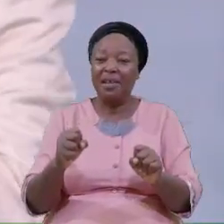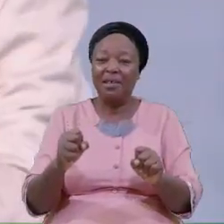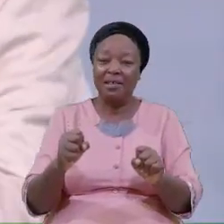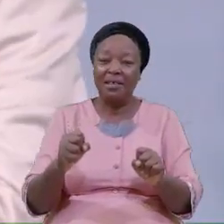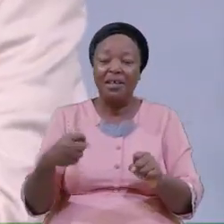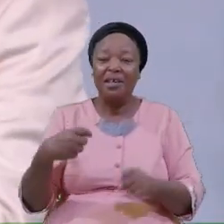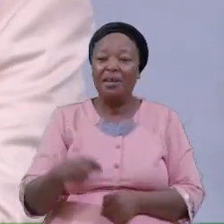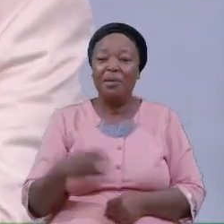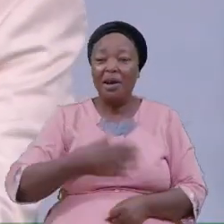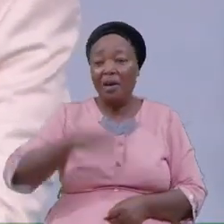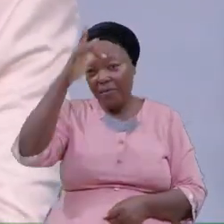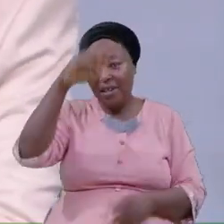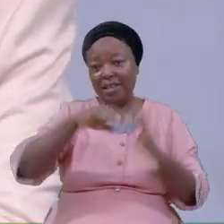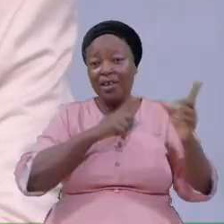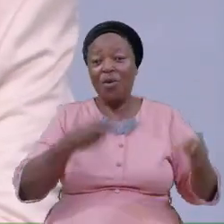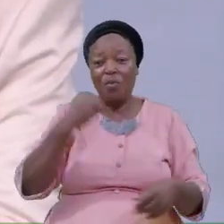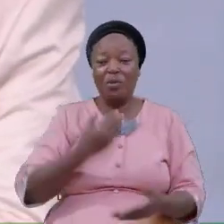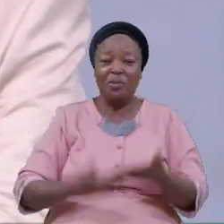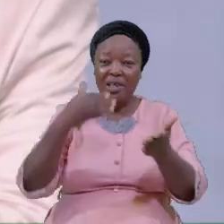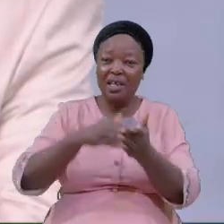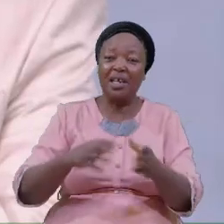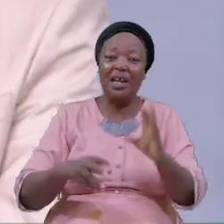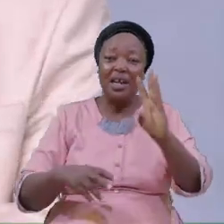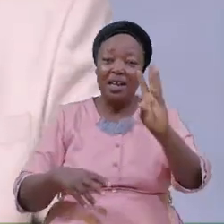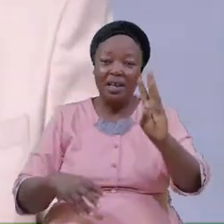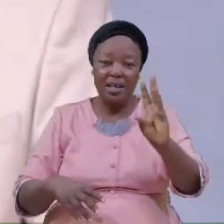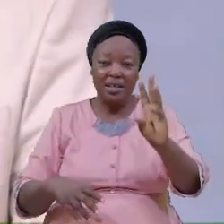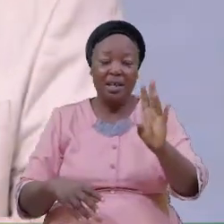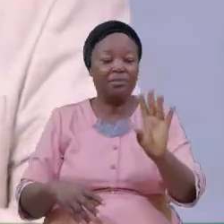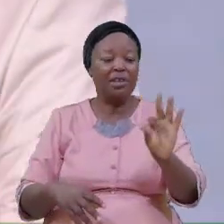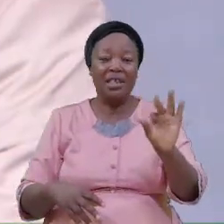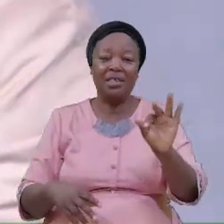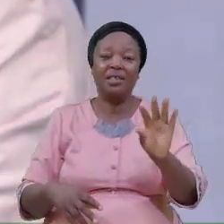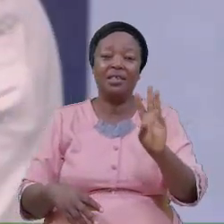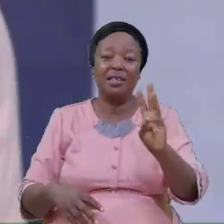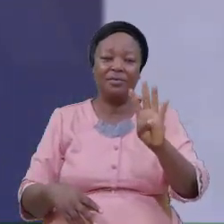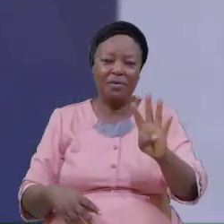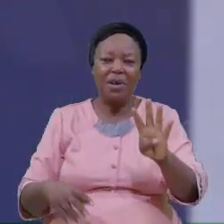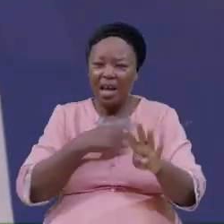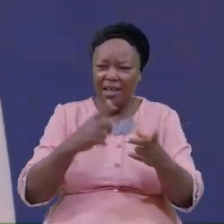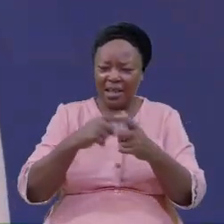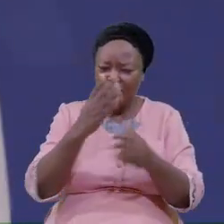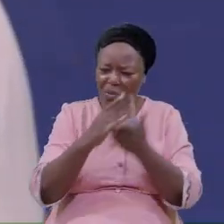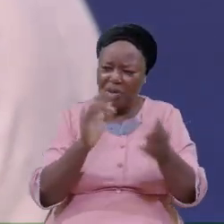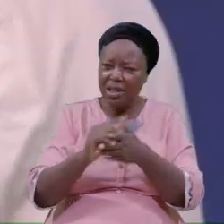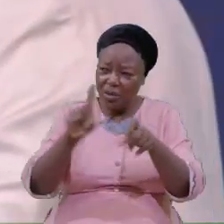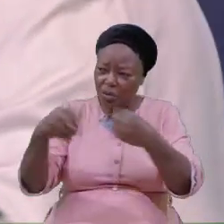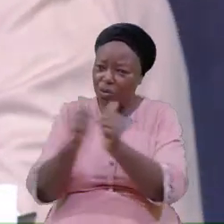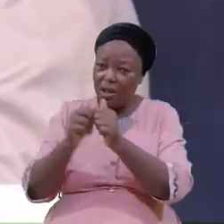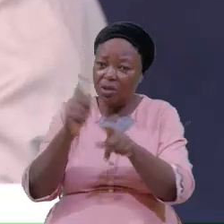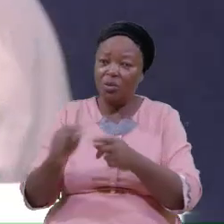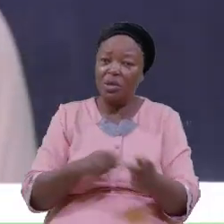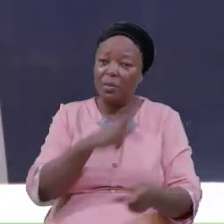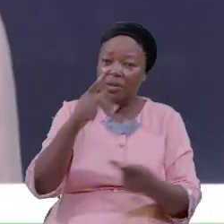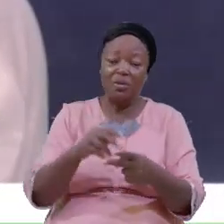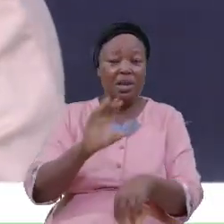1964, and somebody who had been going together to a particular church. In that church,